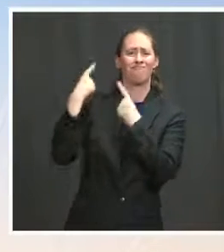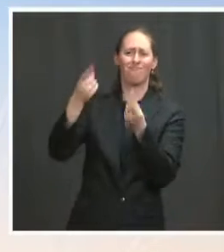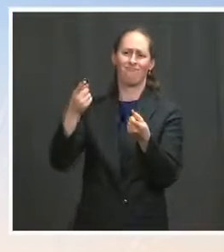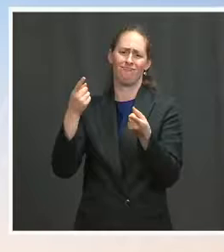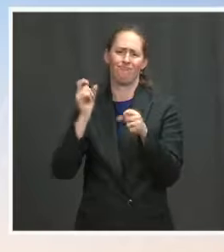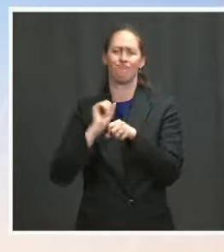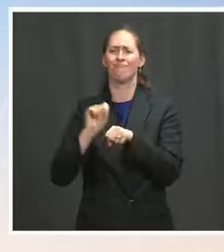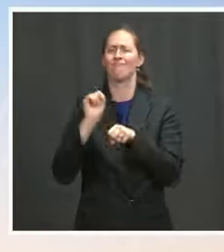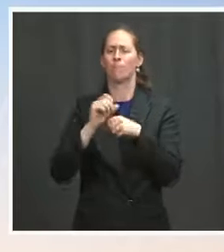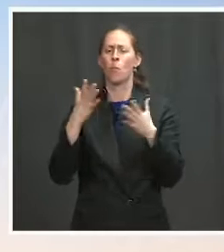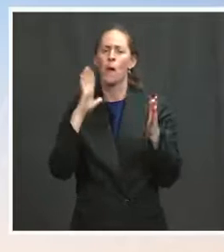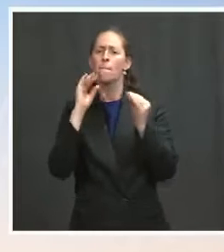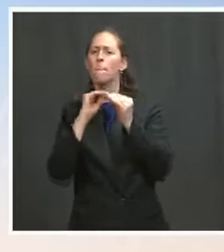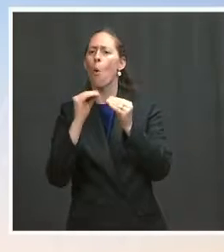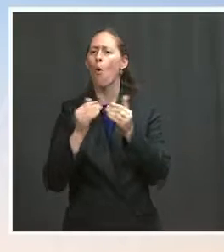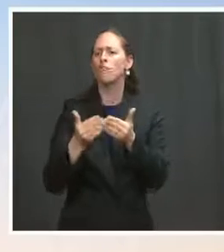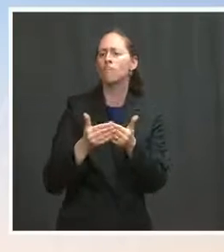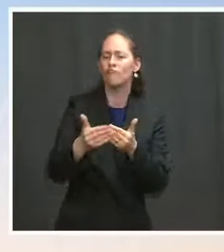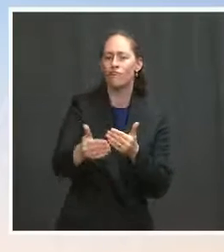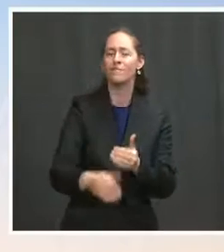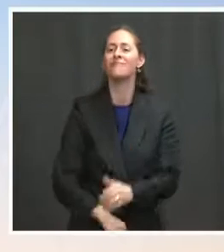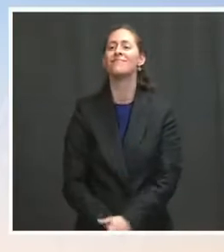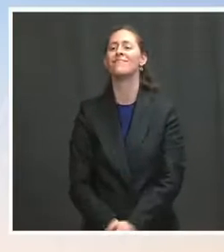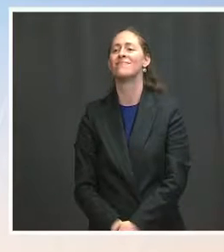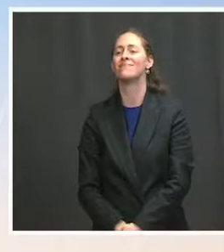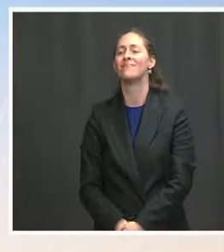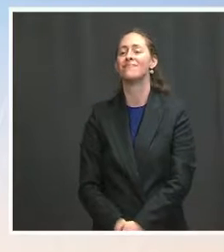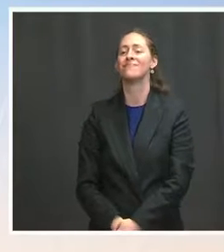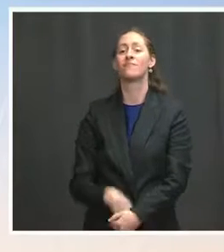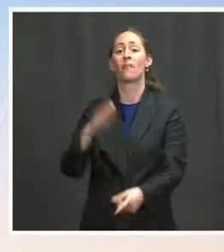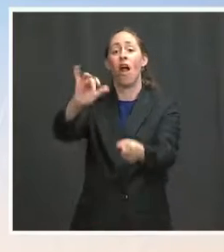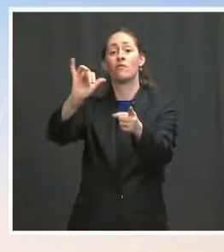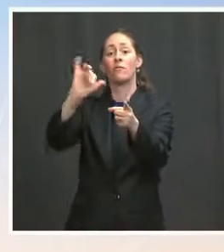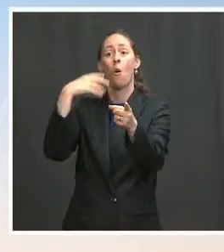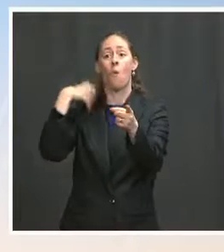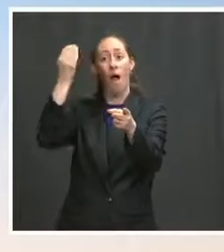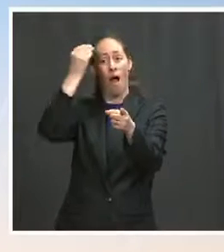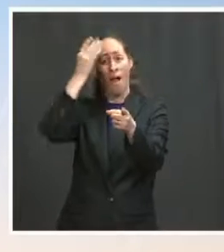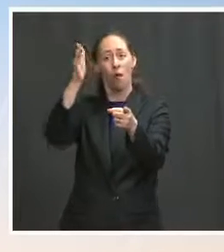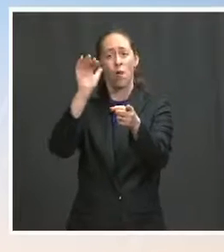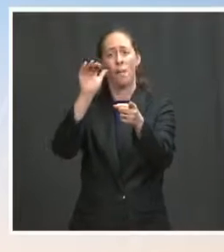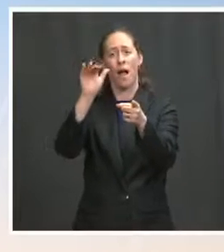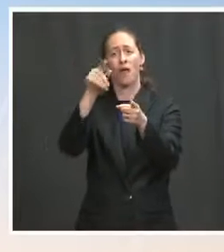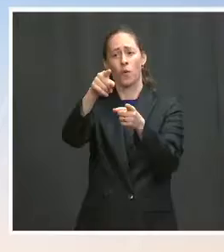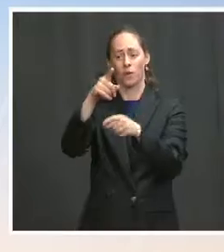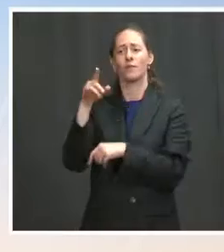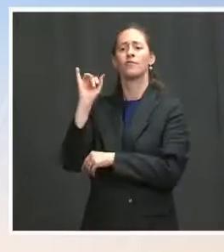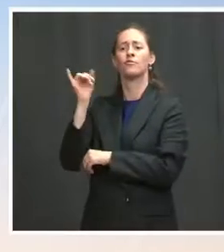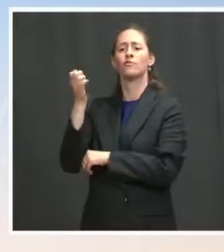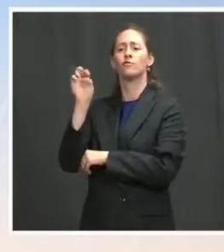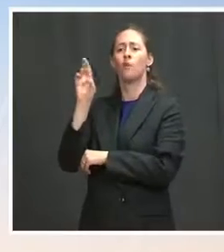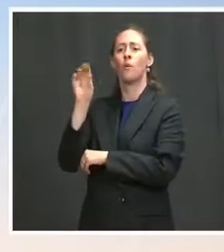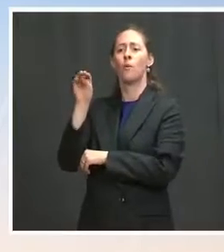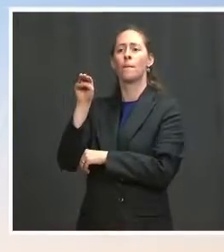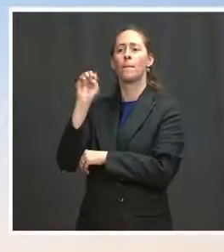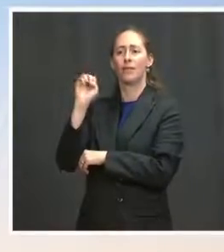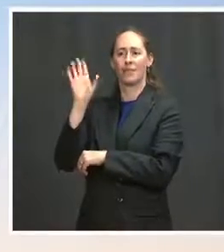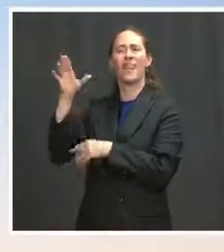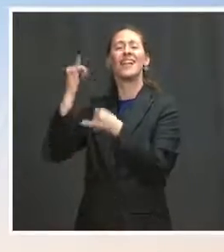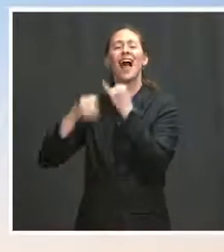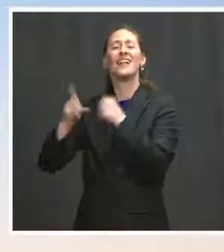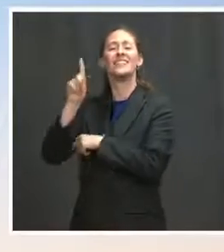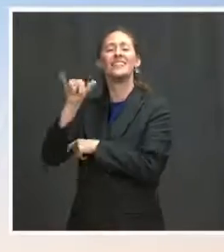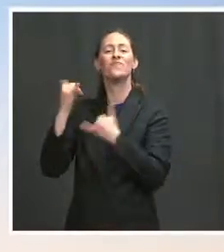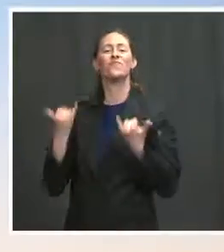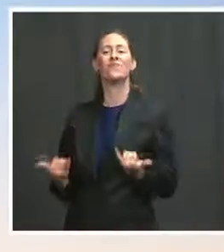week. I'd also note, so I don't forget, today is Jerome's last day in the White House briefing room as a White House correspondent, so thank you to